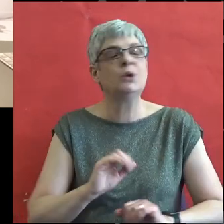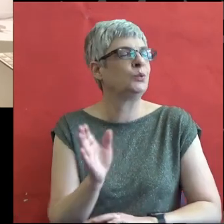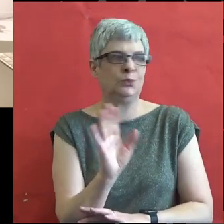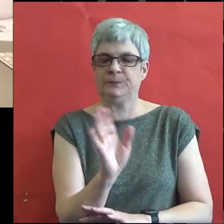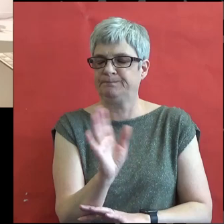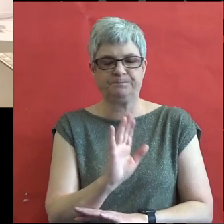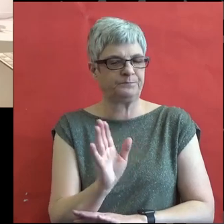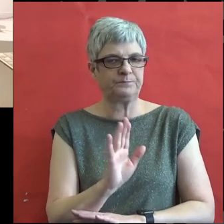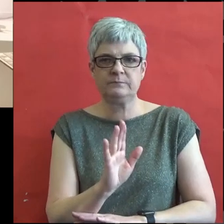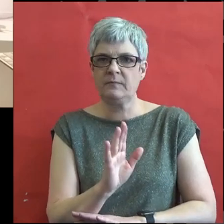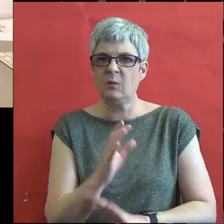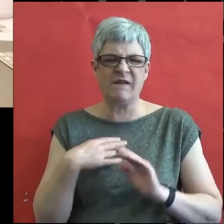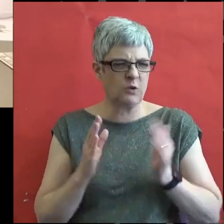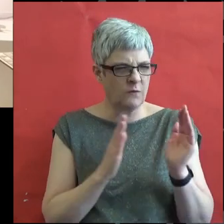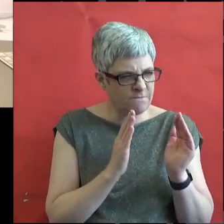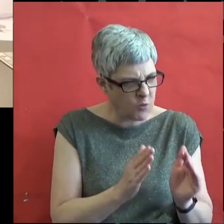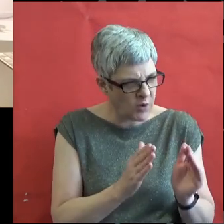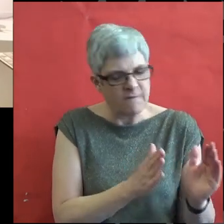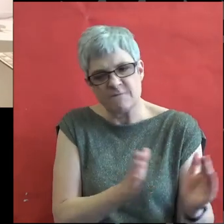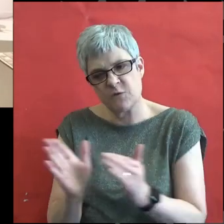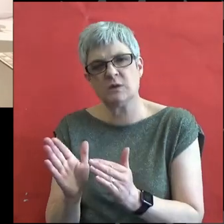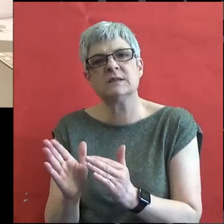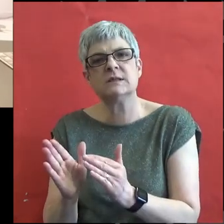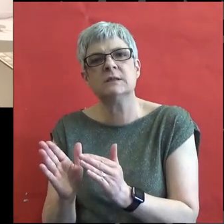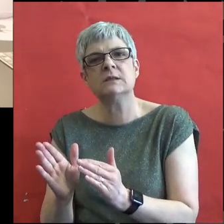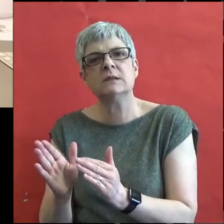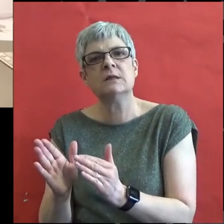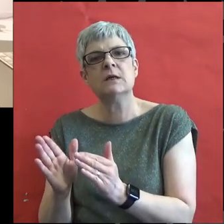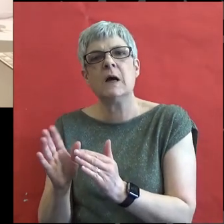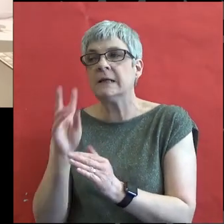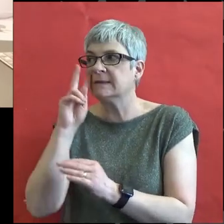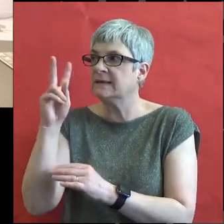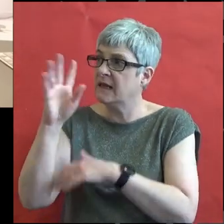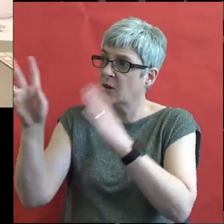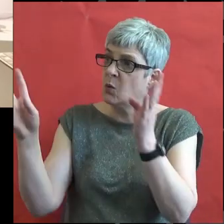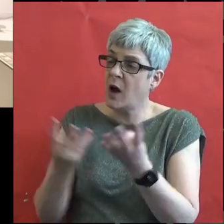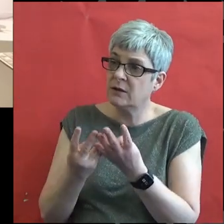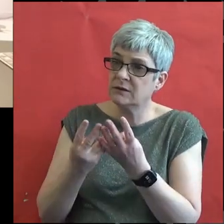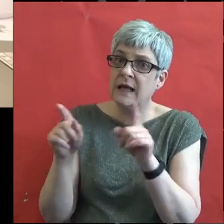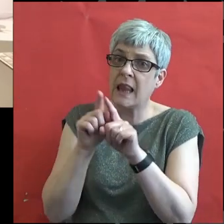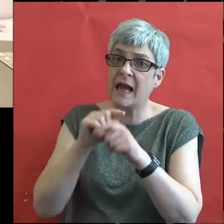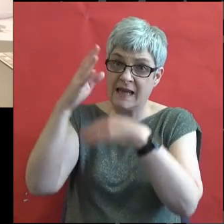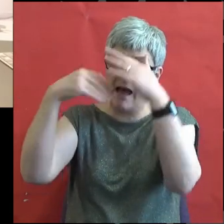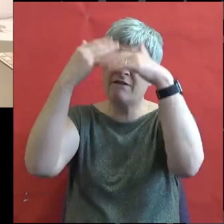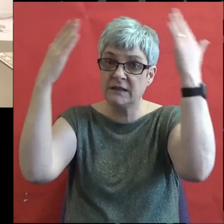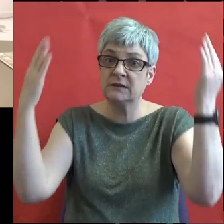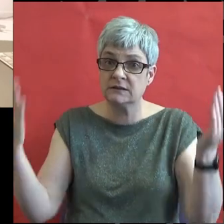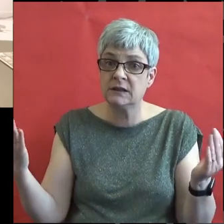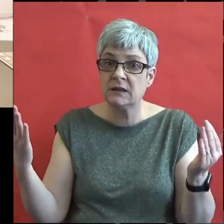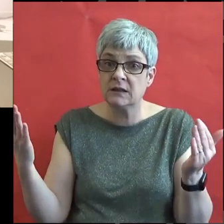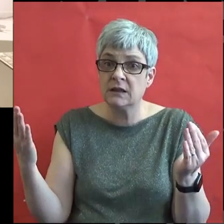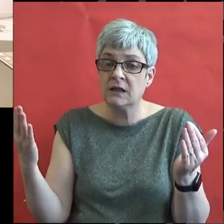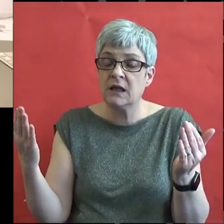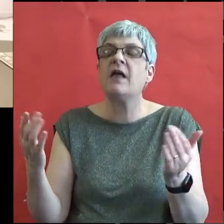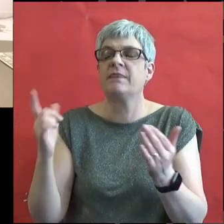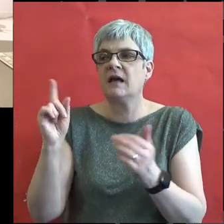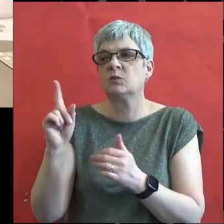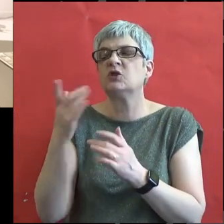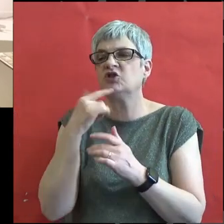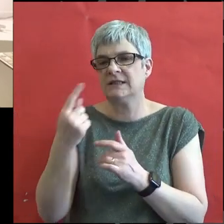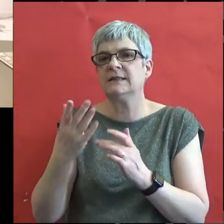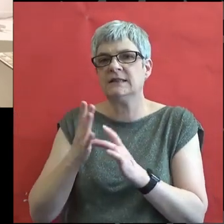refocus ourselves and see the world through heaven's eyes. And that's what Jesus is calling us to do here.